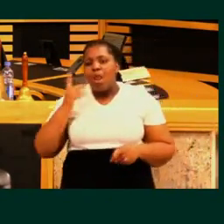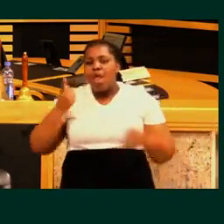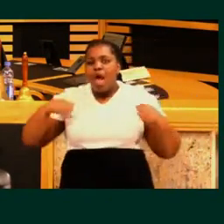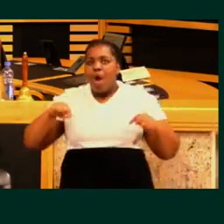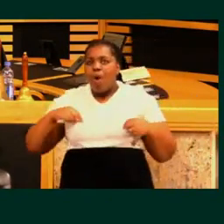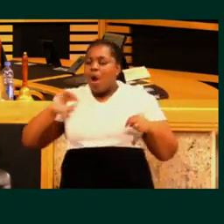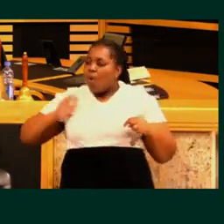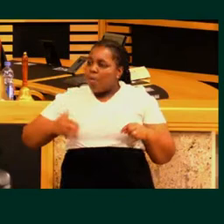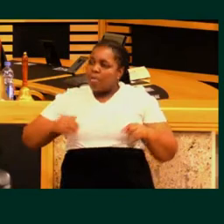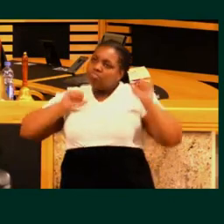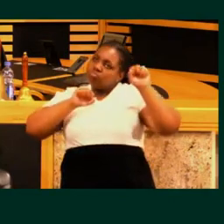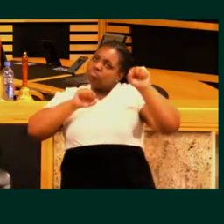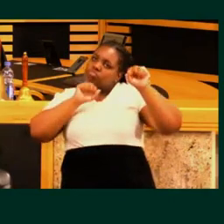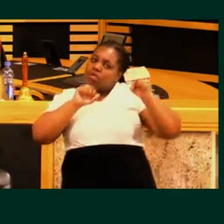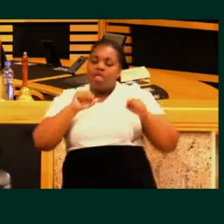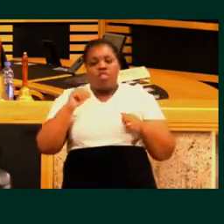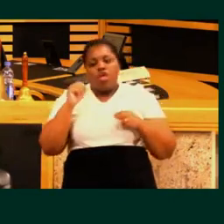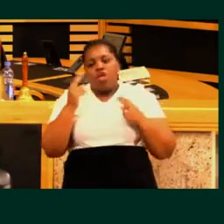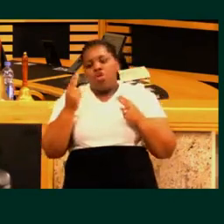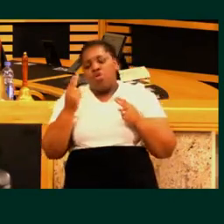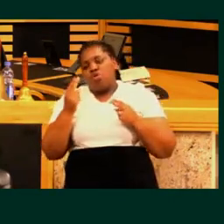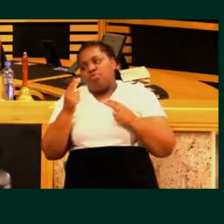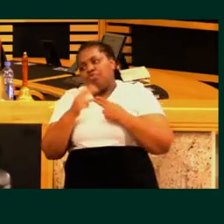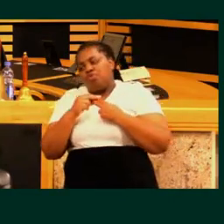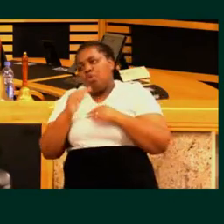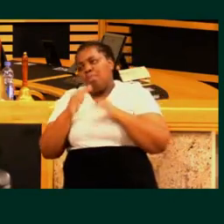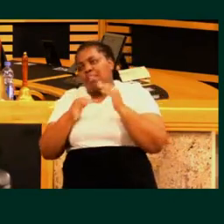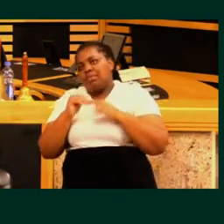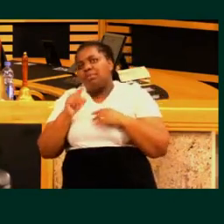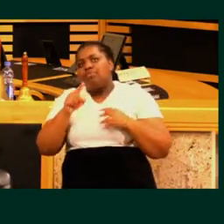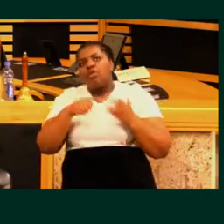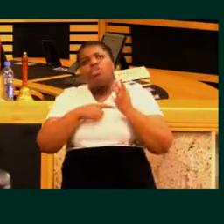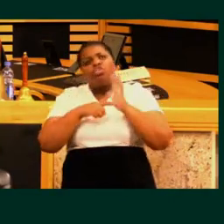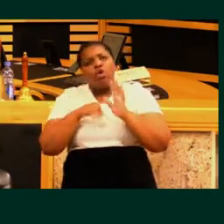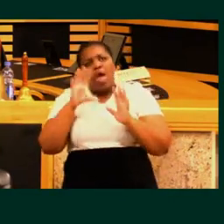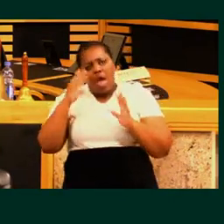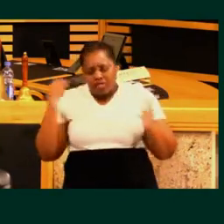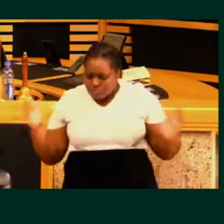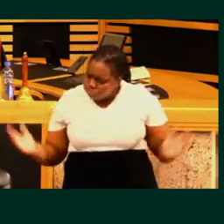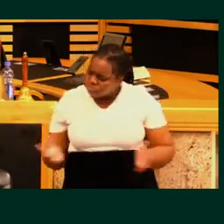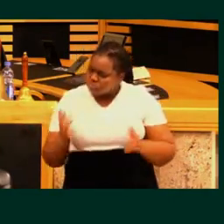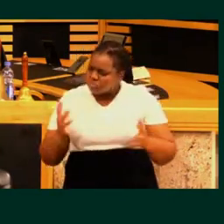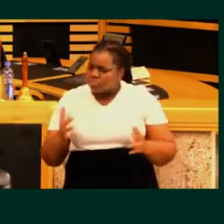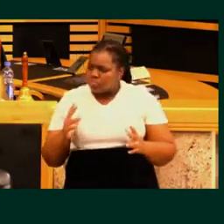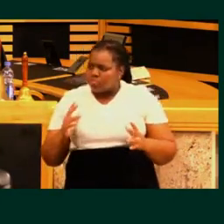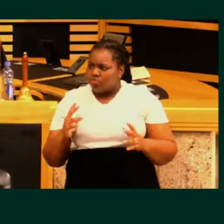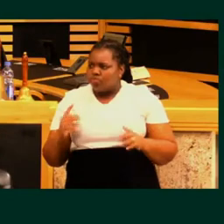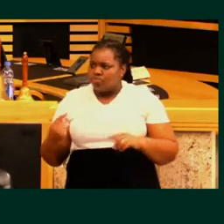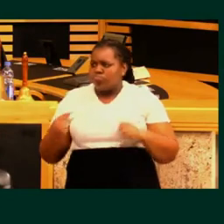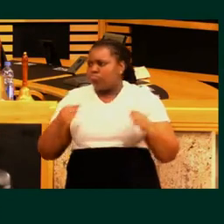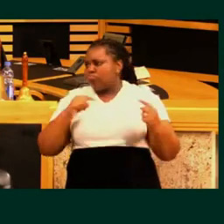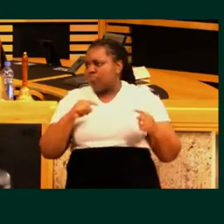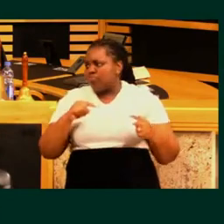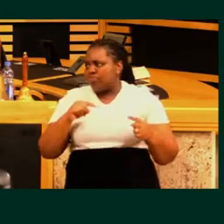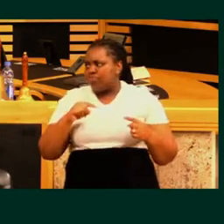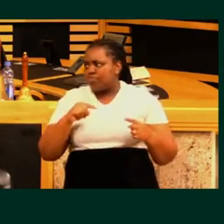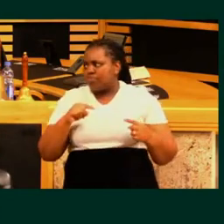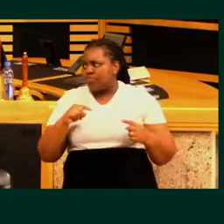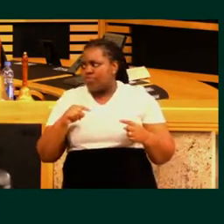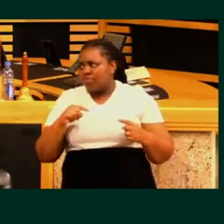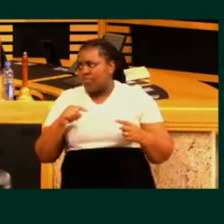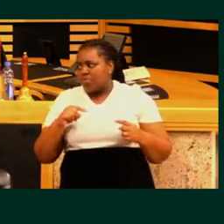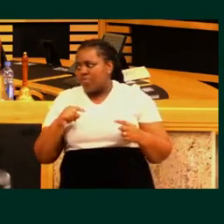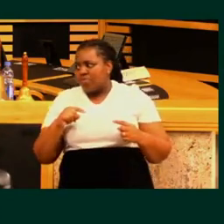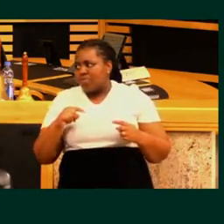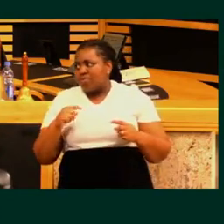marching to the union buildings they were showing that they had the courage to against a pandemic they against